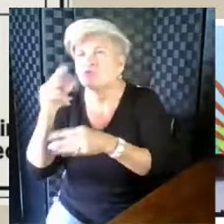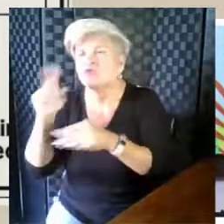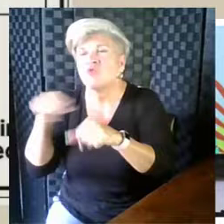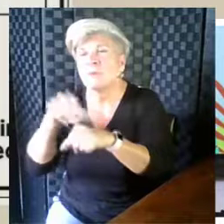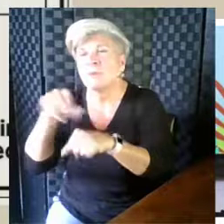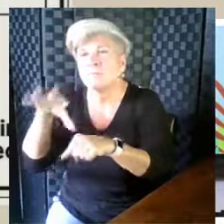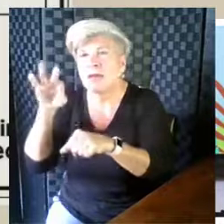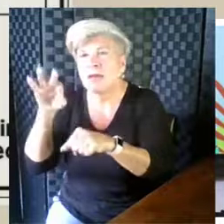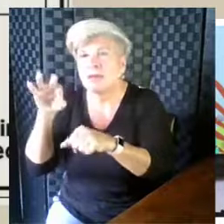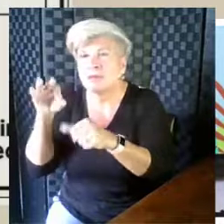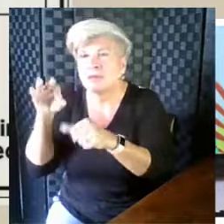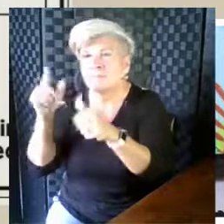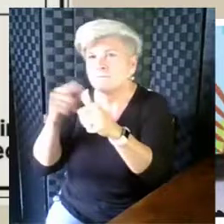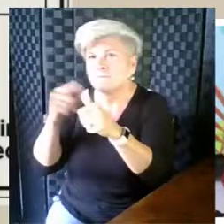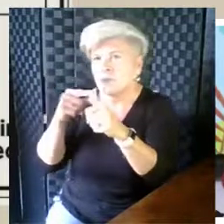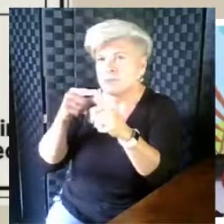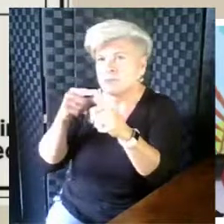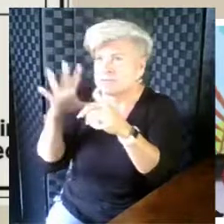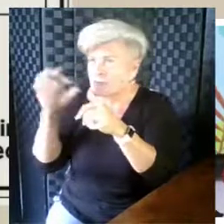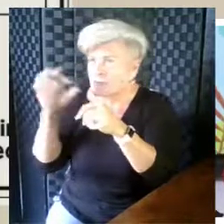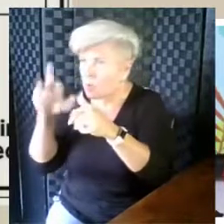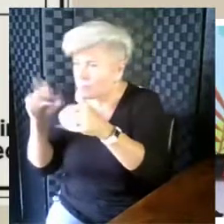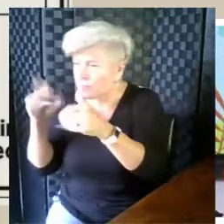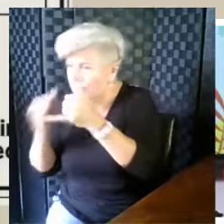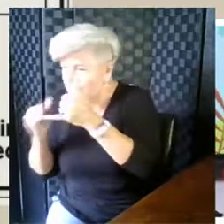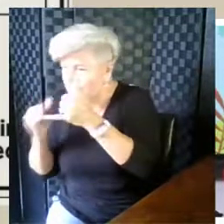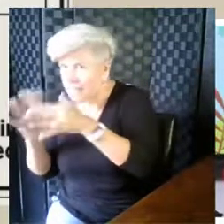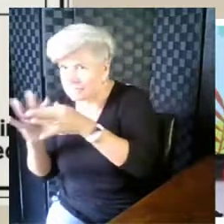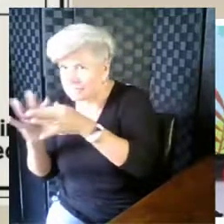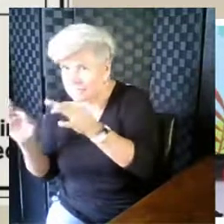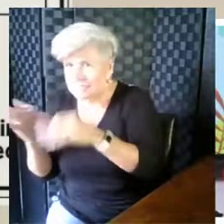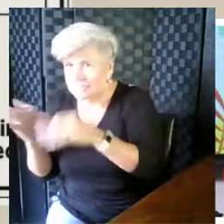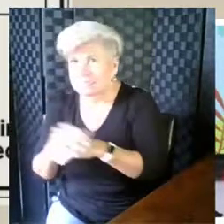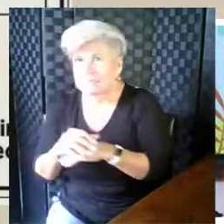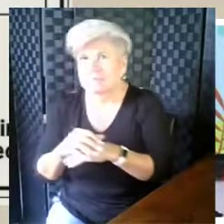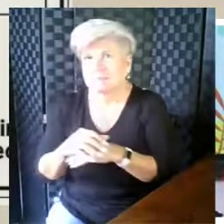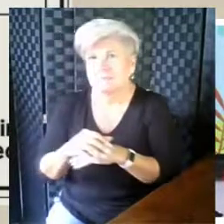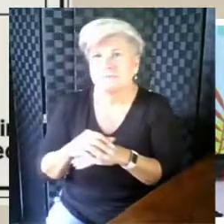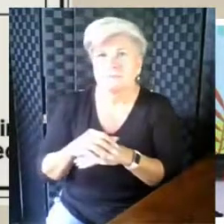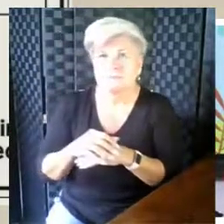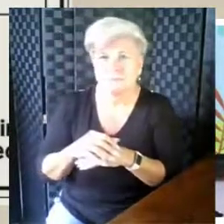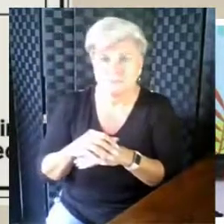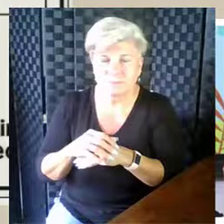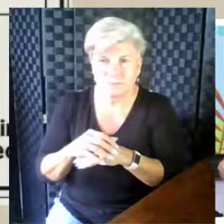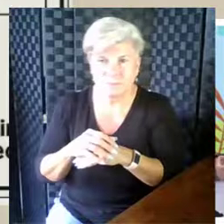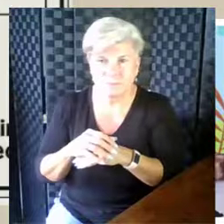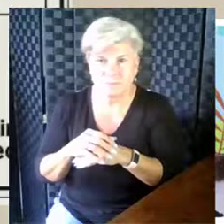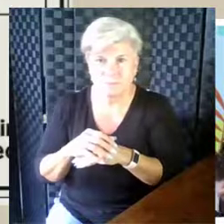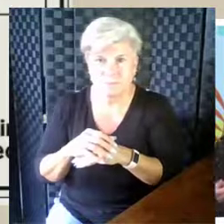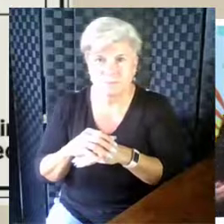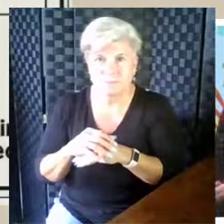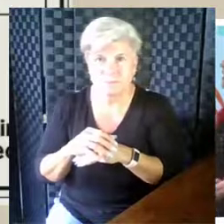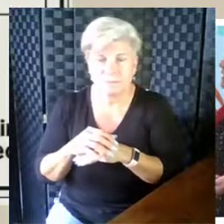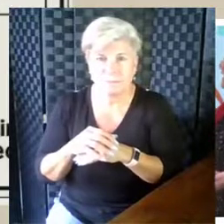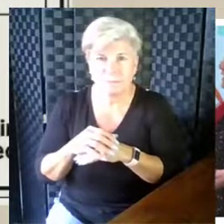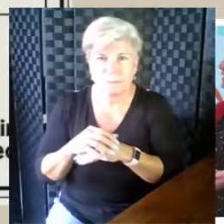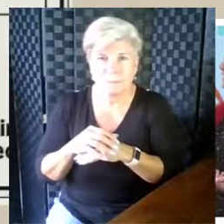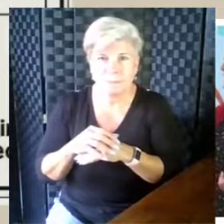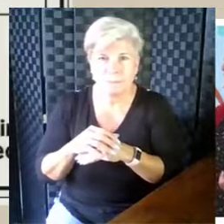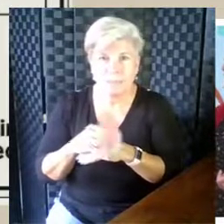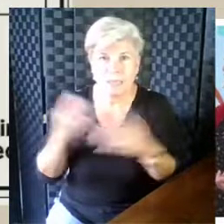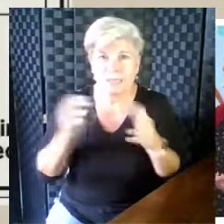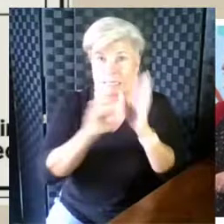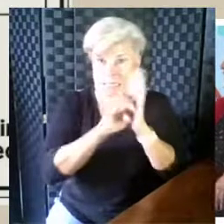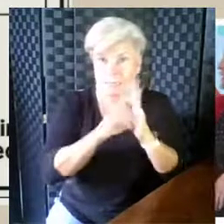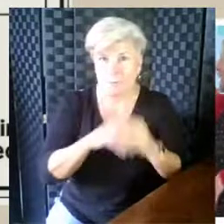text. Usually it's found in the first sentence, but also it could be found at the end of the text as well.